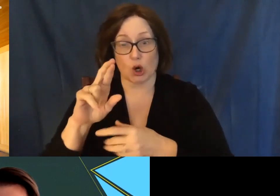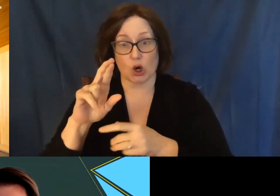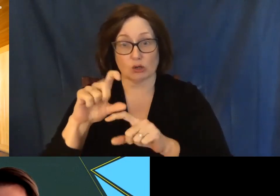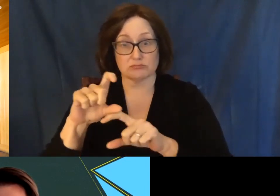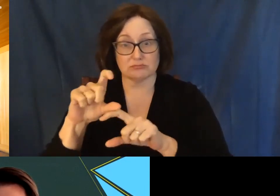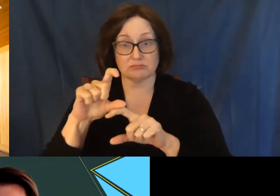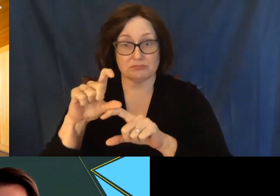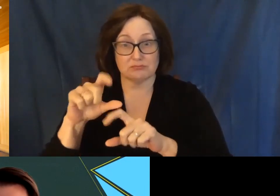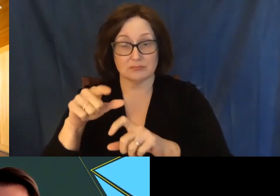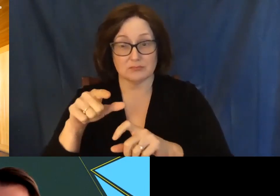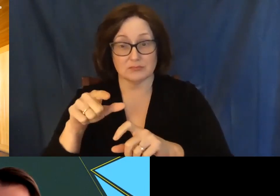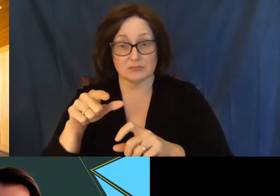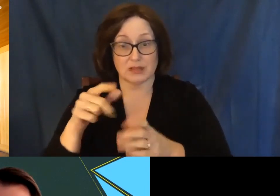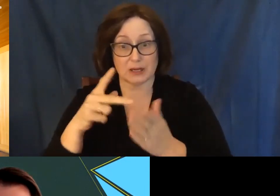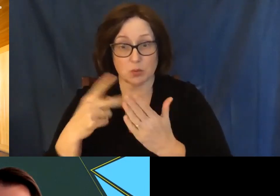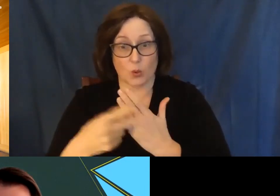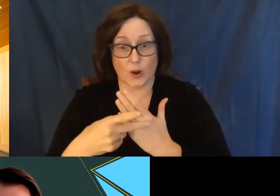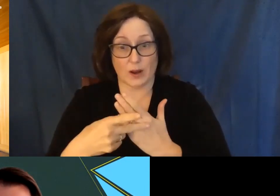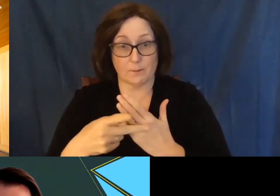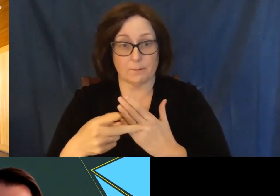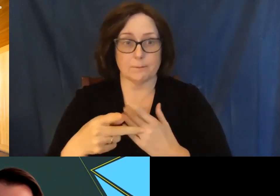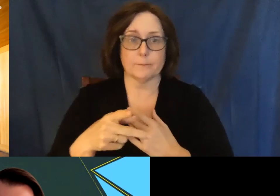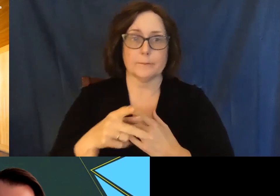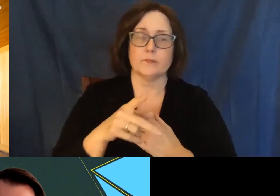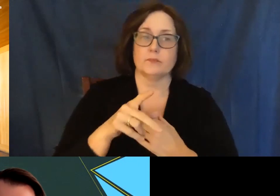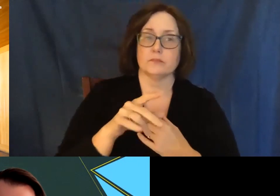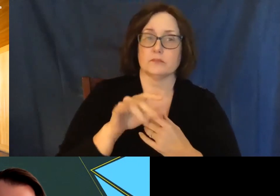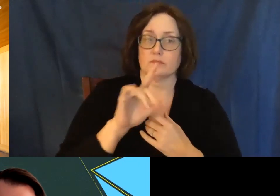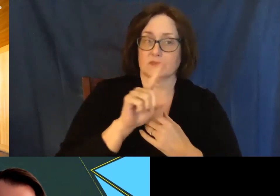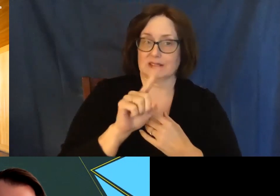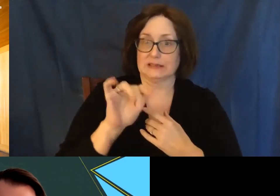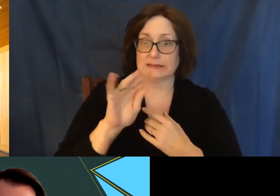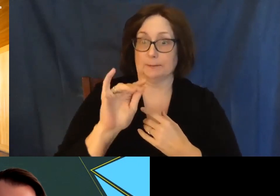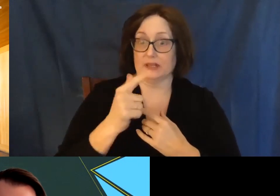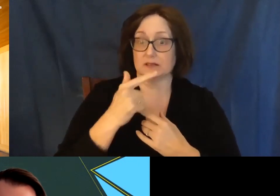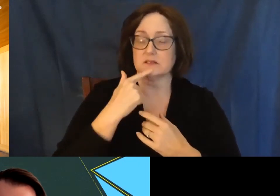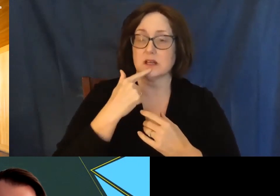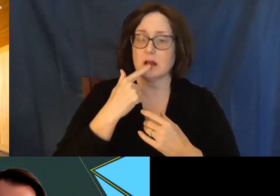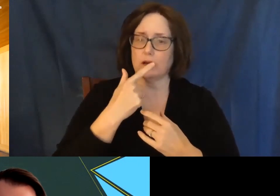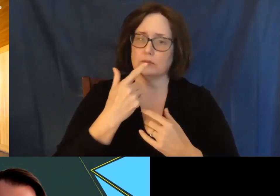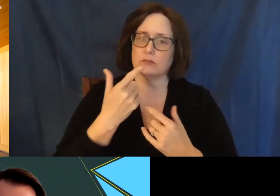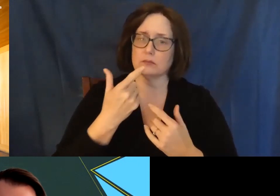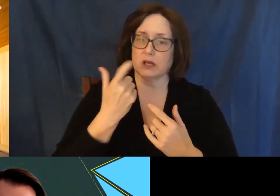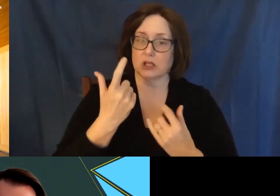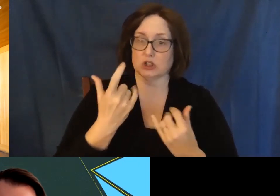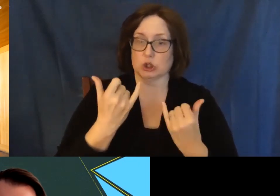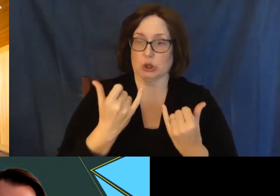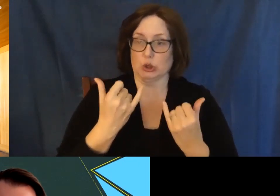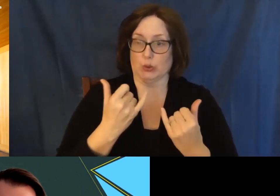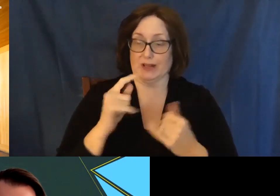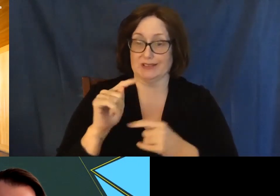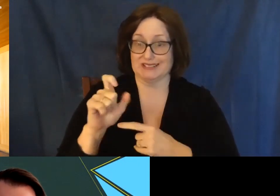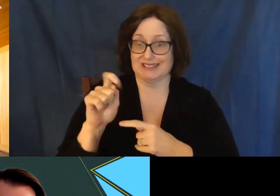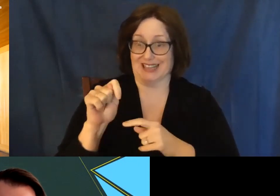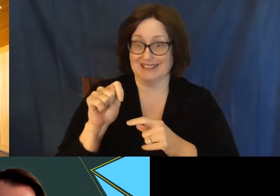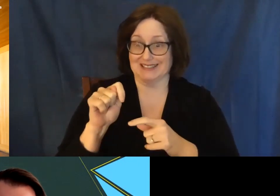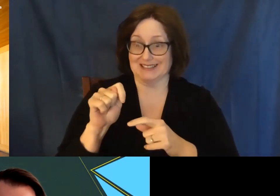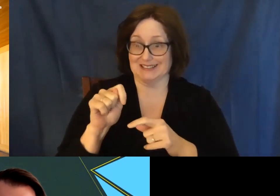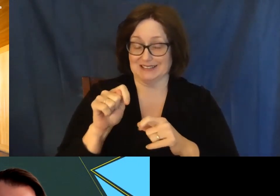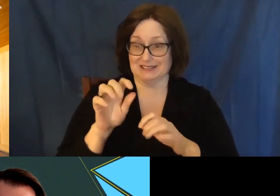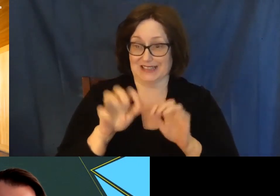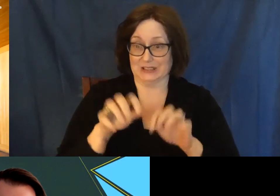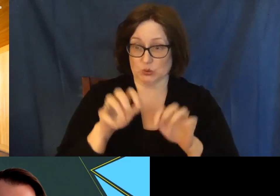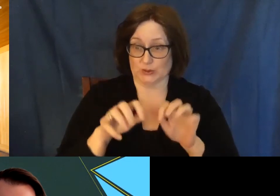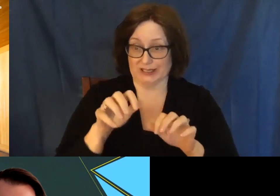think because like for the current text entry method on the VR, we have to like focus on the